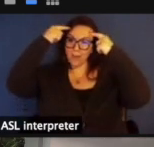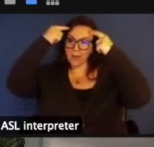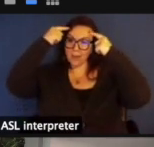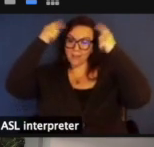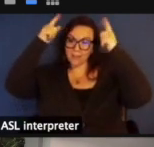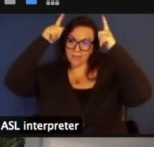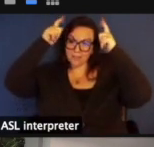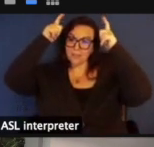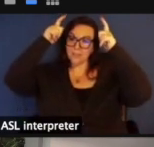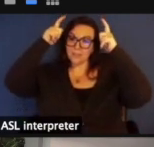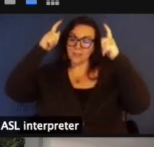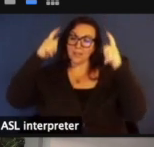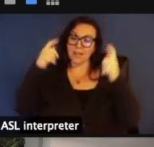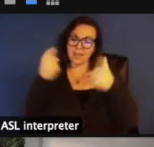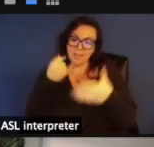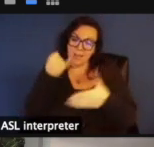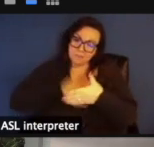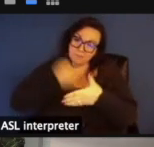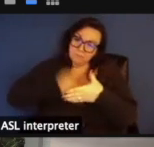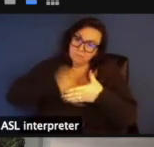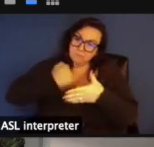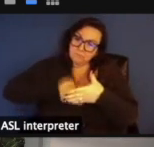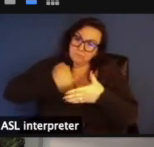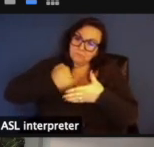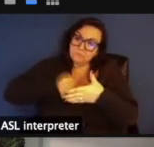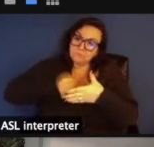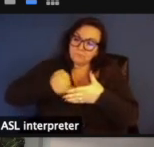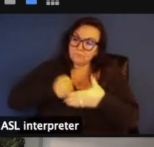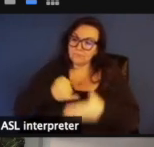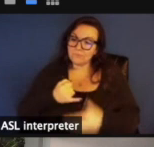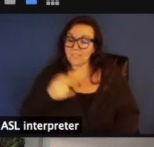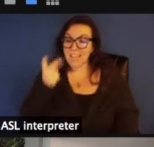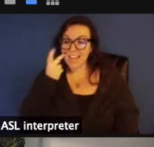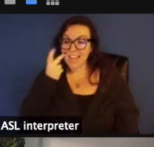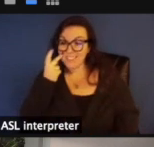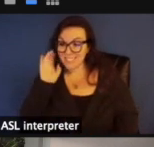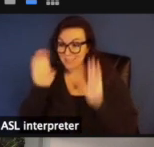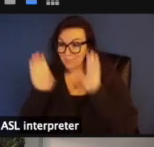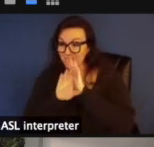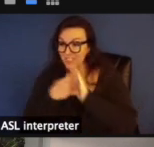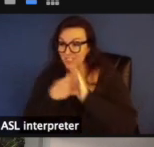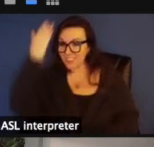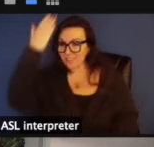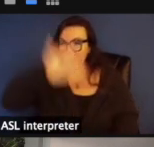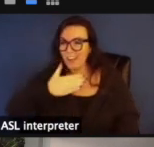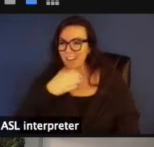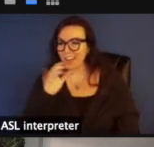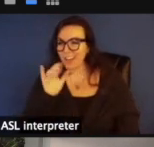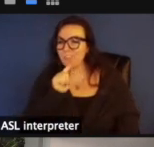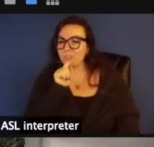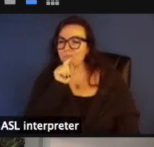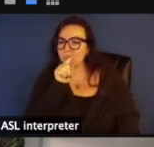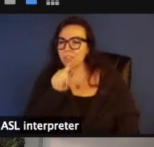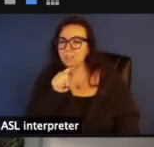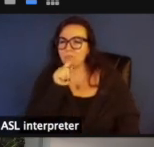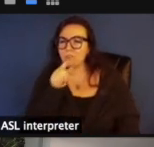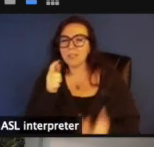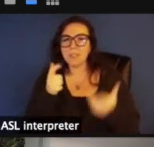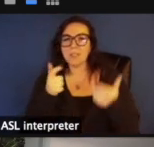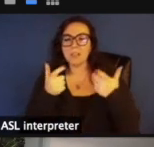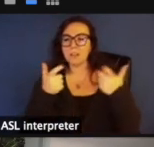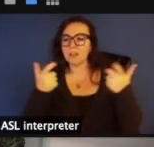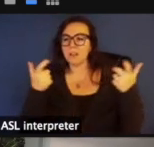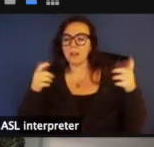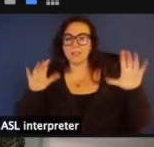can immediately recreate it. So I've seen pictures of him where he's in front of a really large